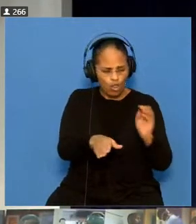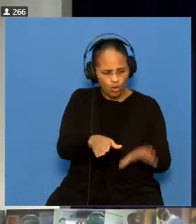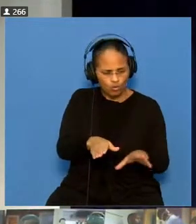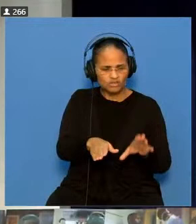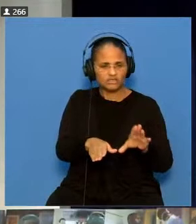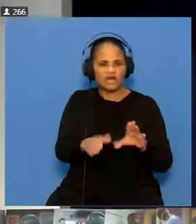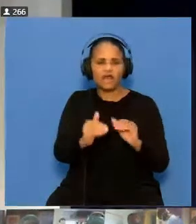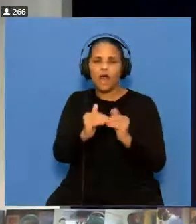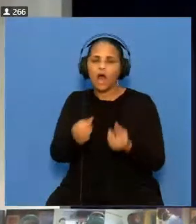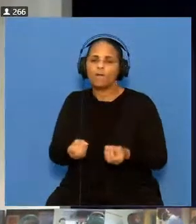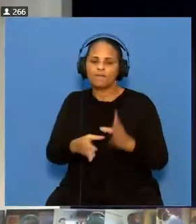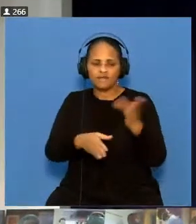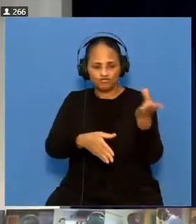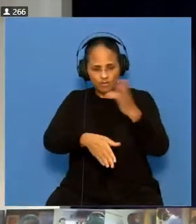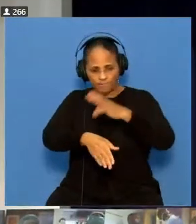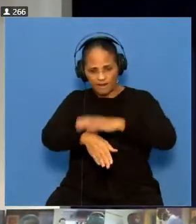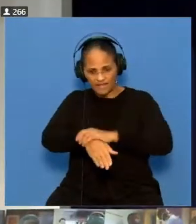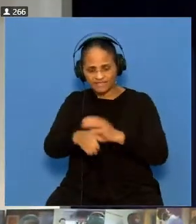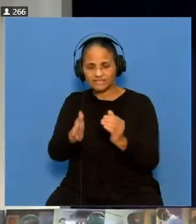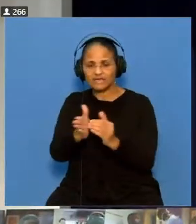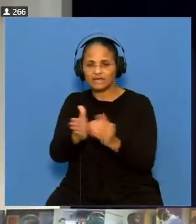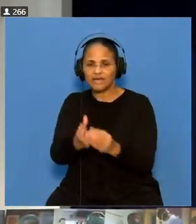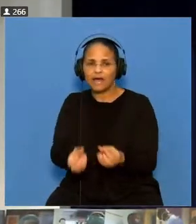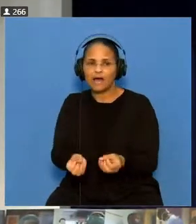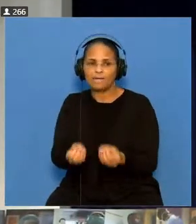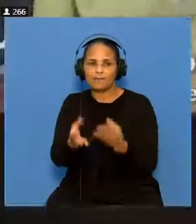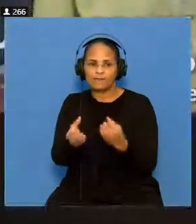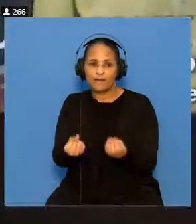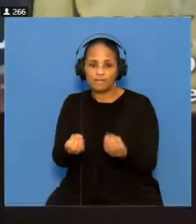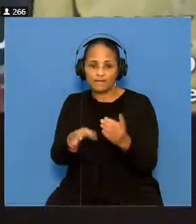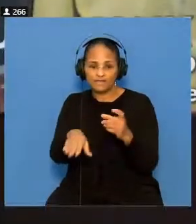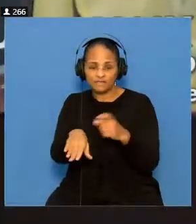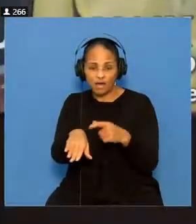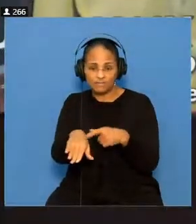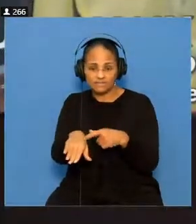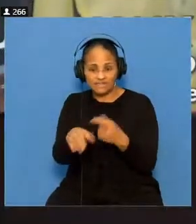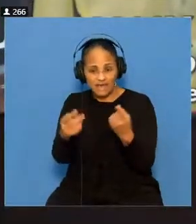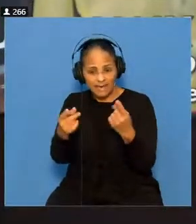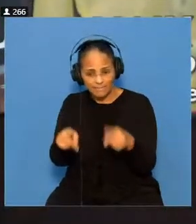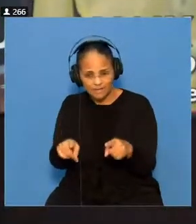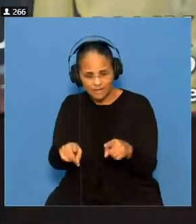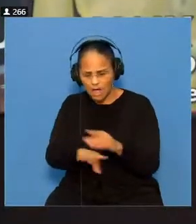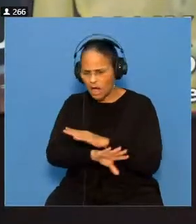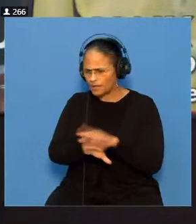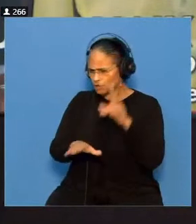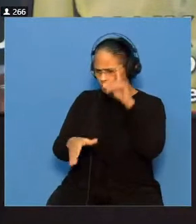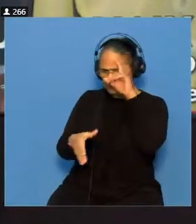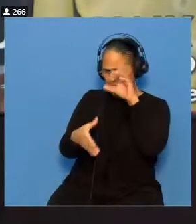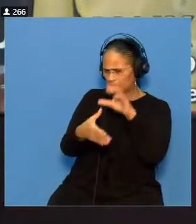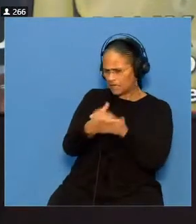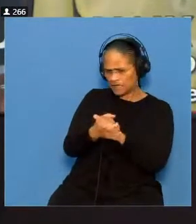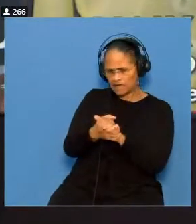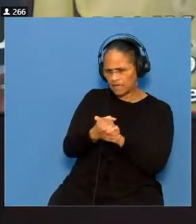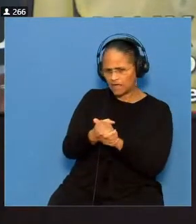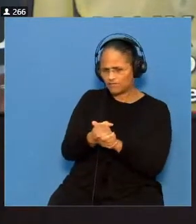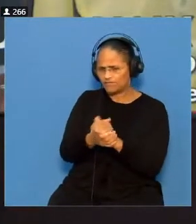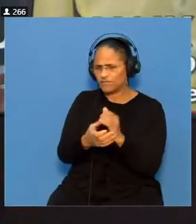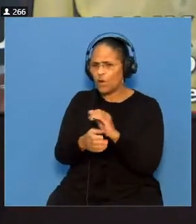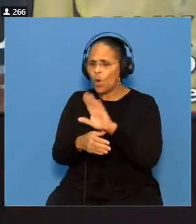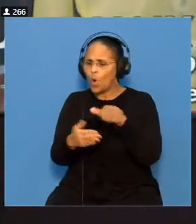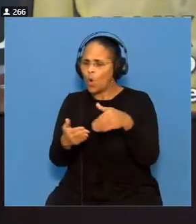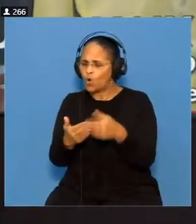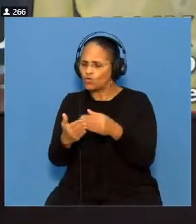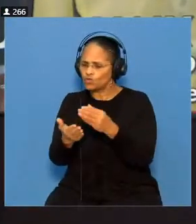replacement wristbands has the government given? And how many times has this happened? I do not believe we keep a record with respect to how many people have lost the